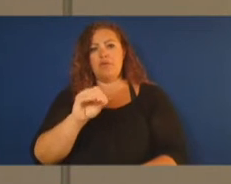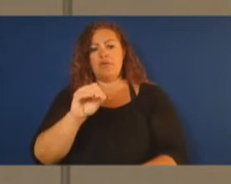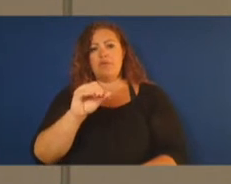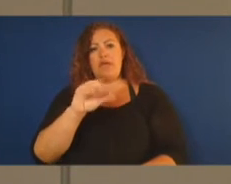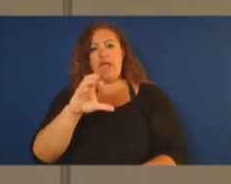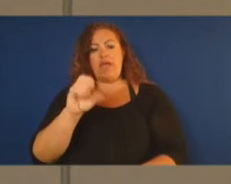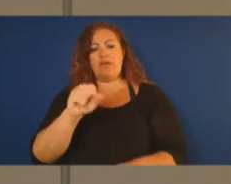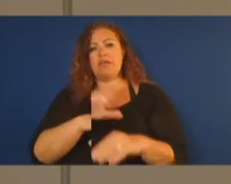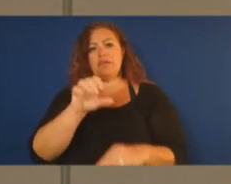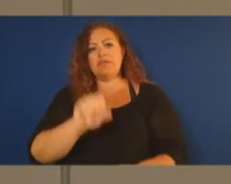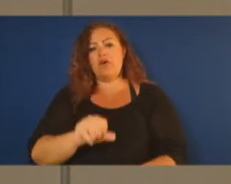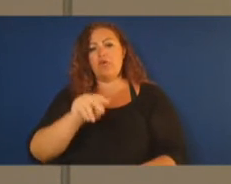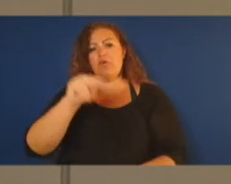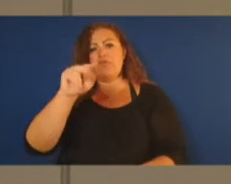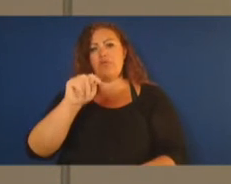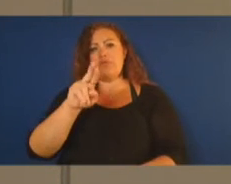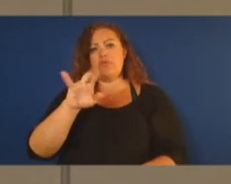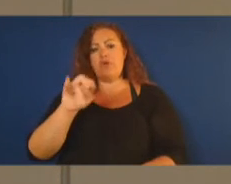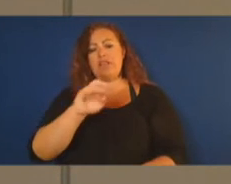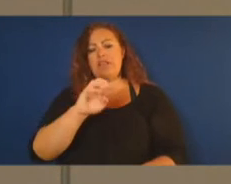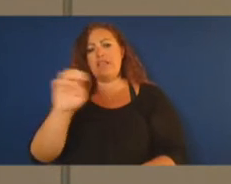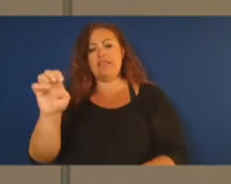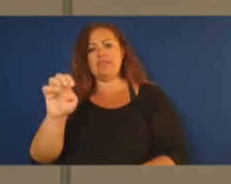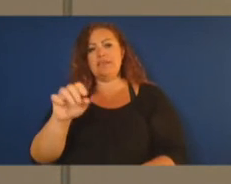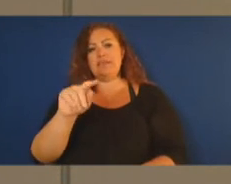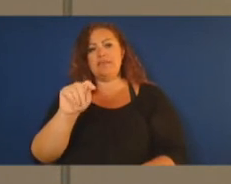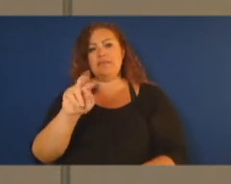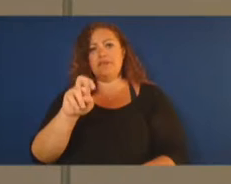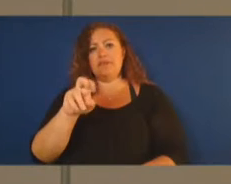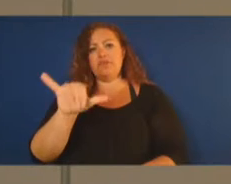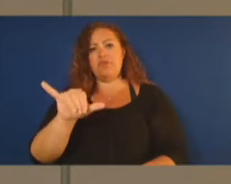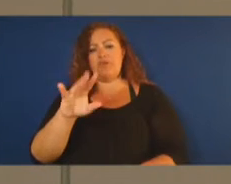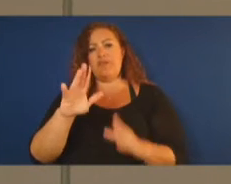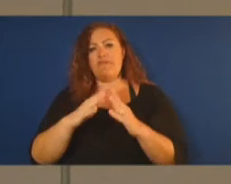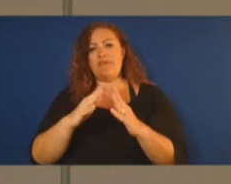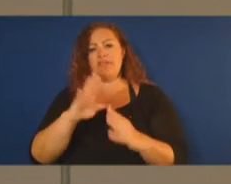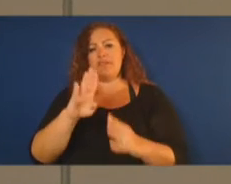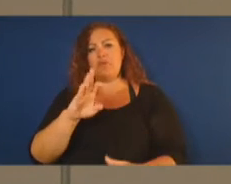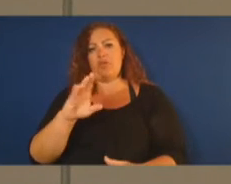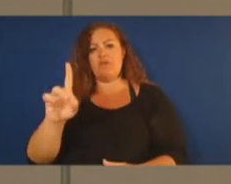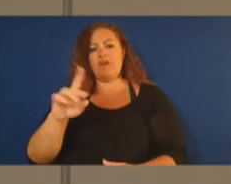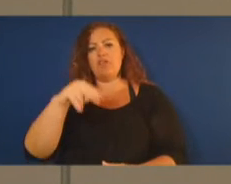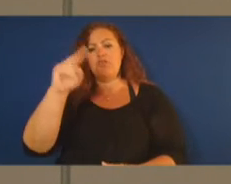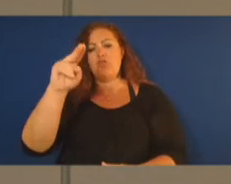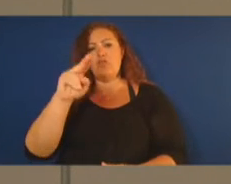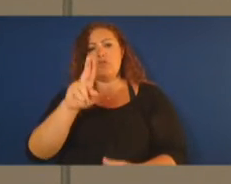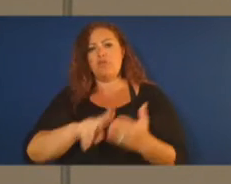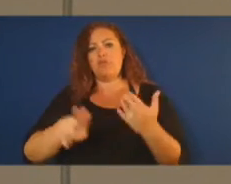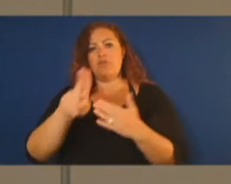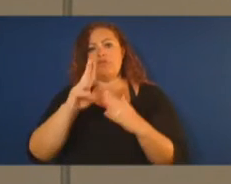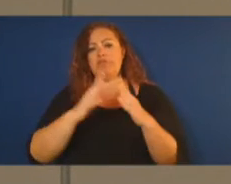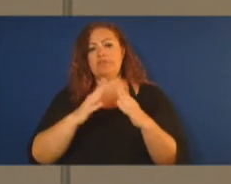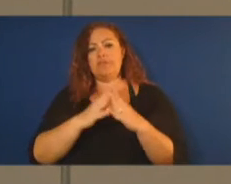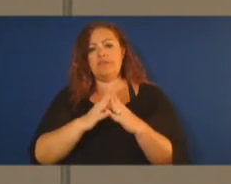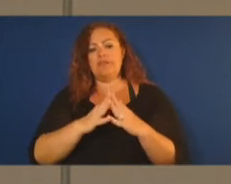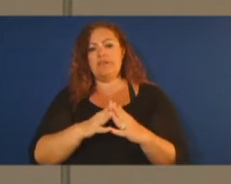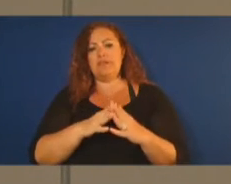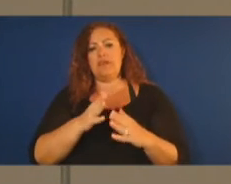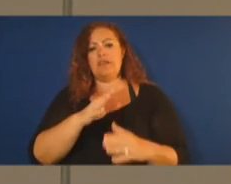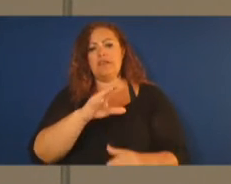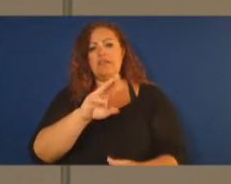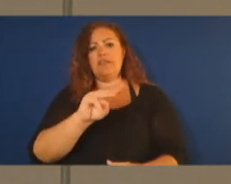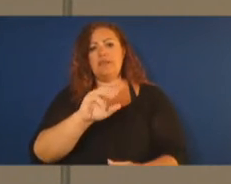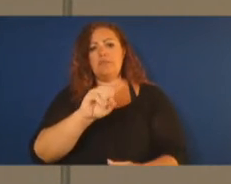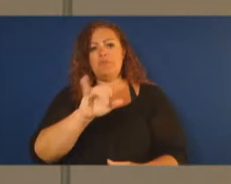of North trian Street and East of tre Trevy Village Boulevard and north of University City Boulevard in Council district for Miss Johnson's District the